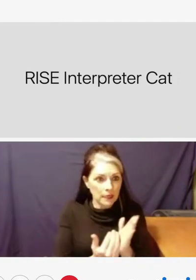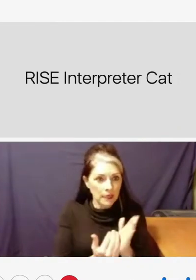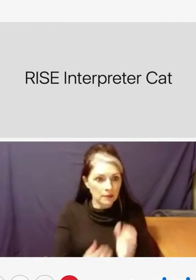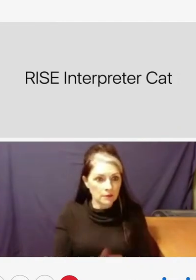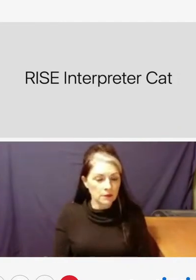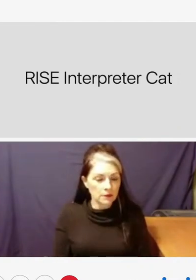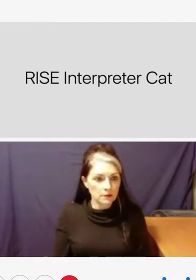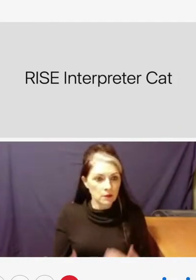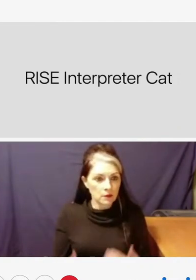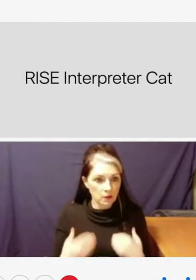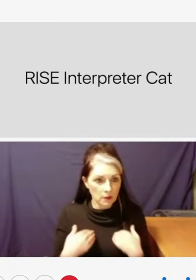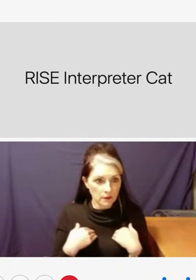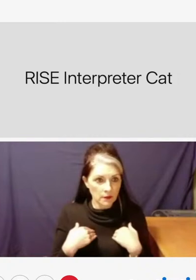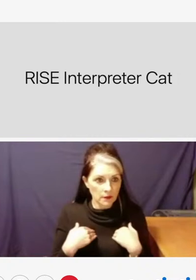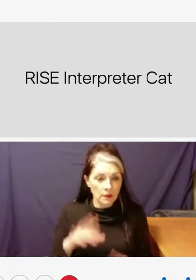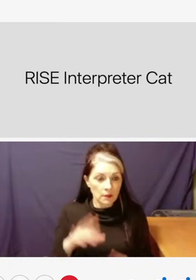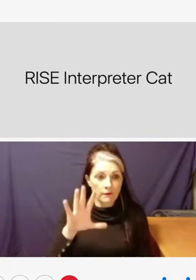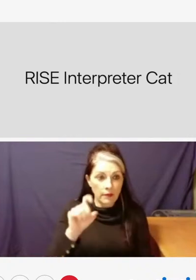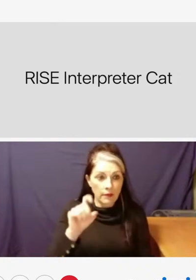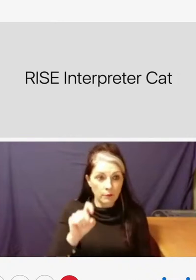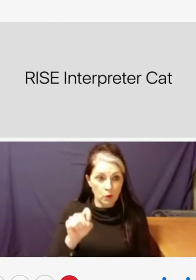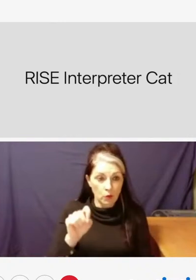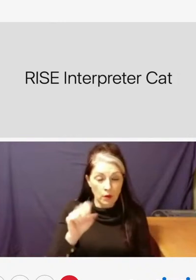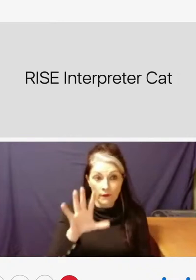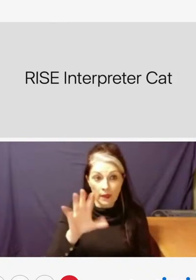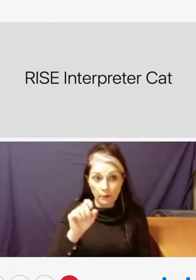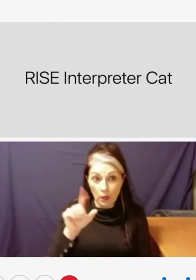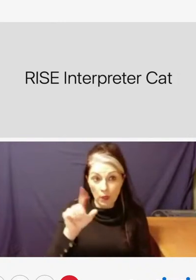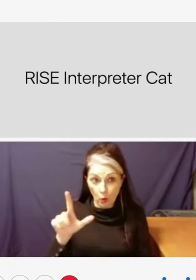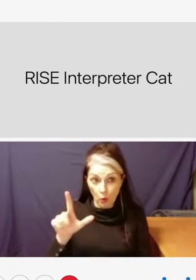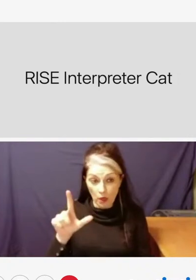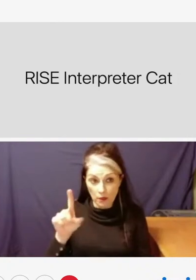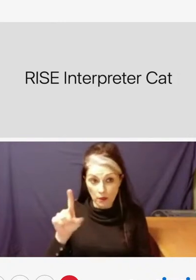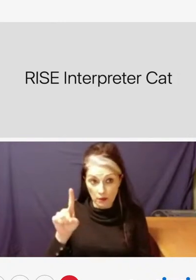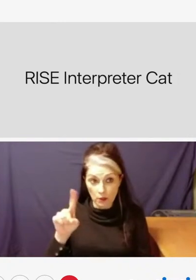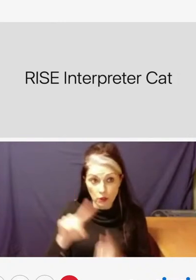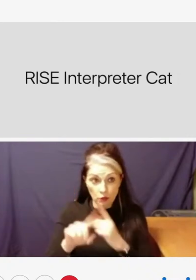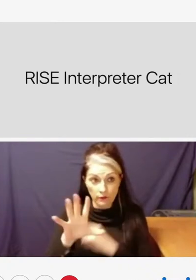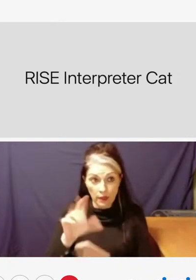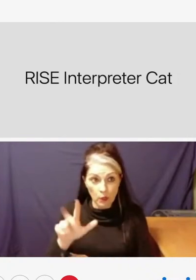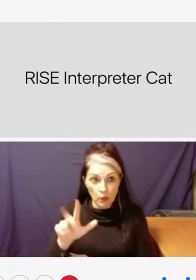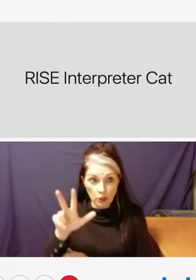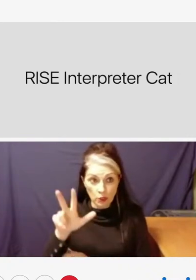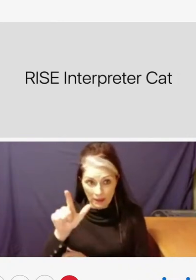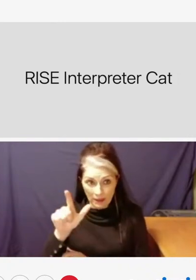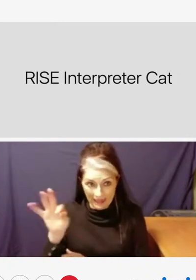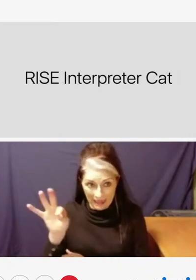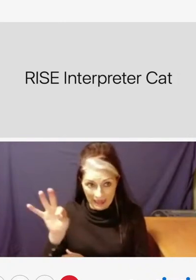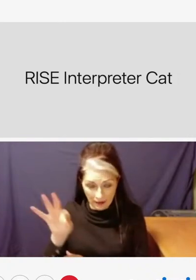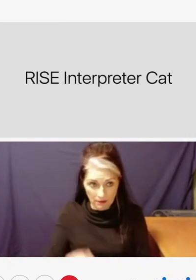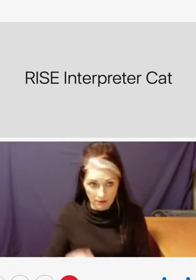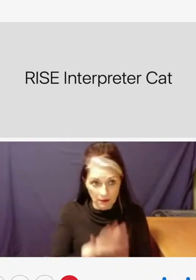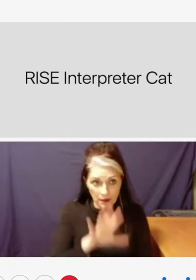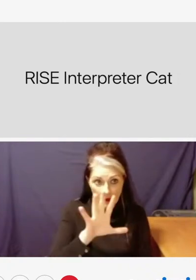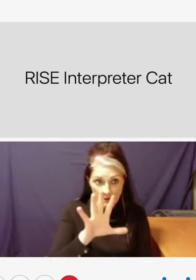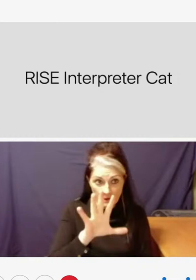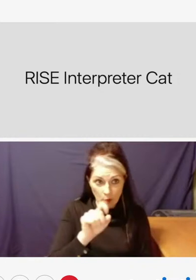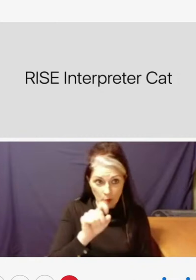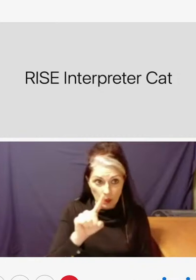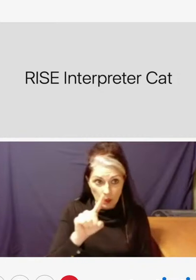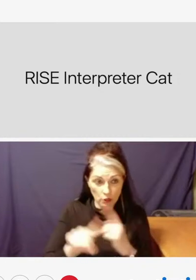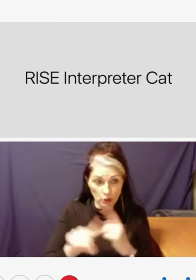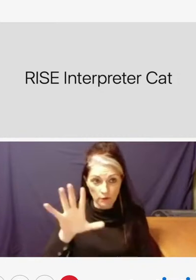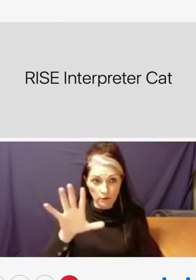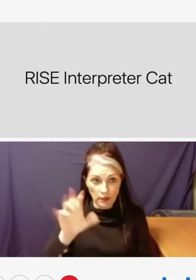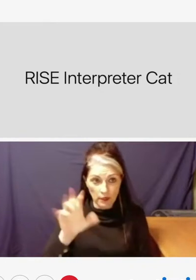5.1 through 5.29 um is uh we we do have 5.2